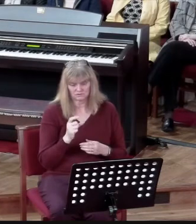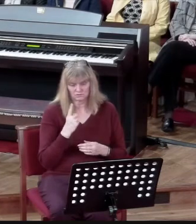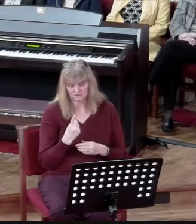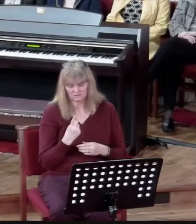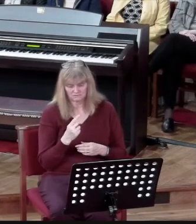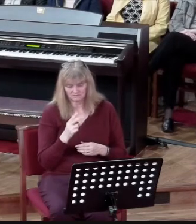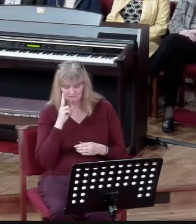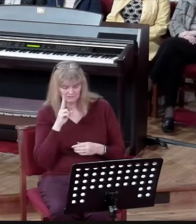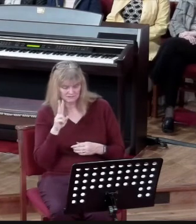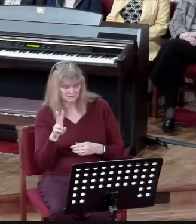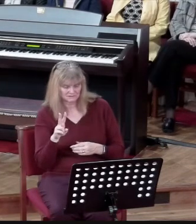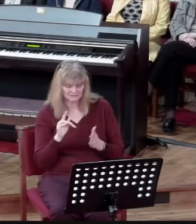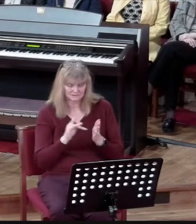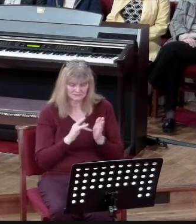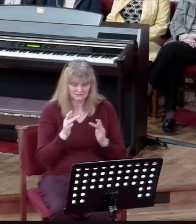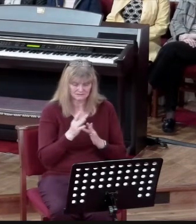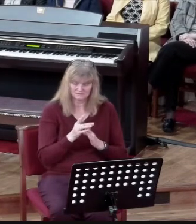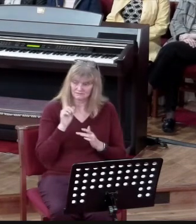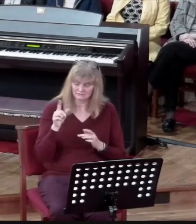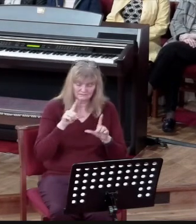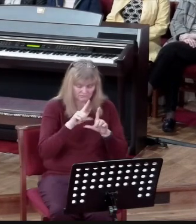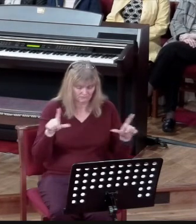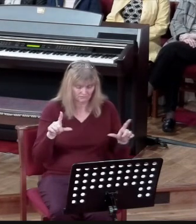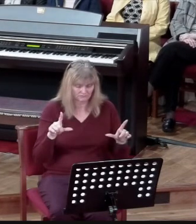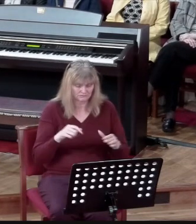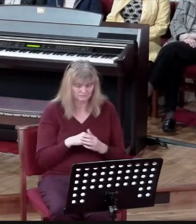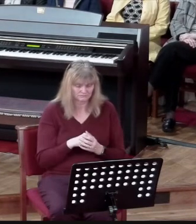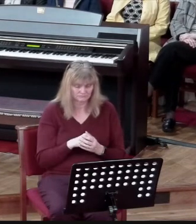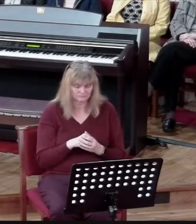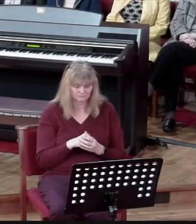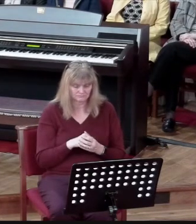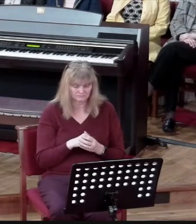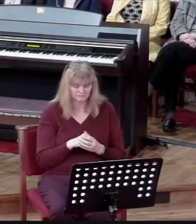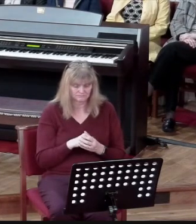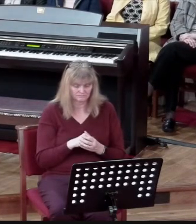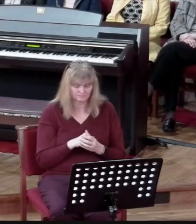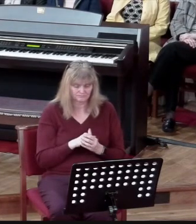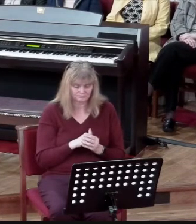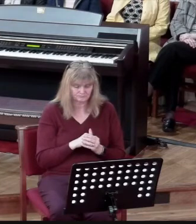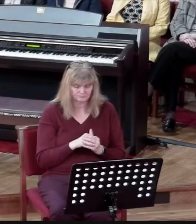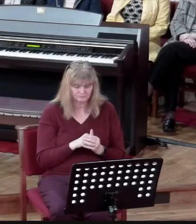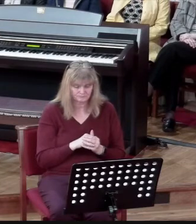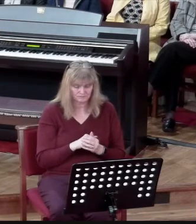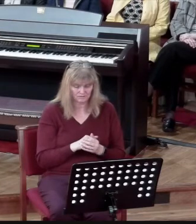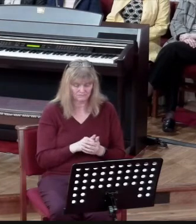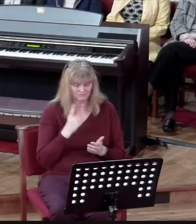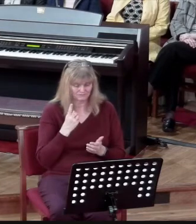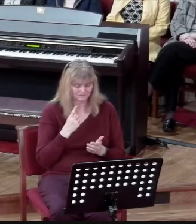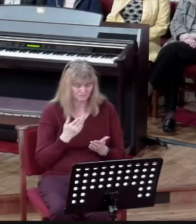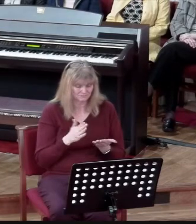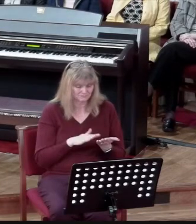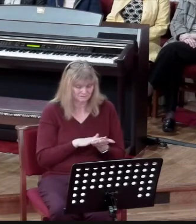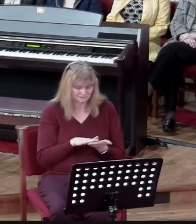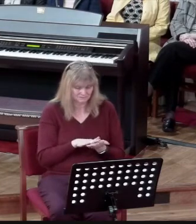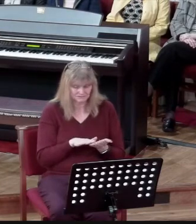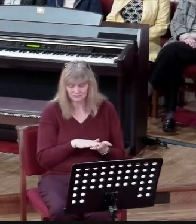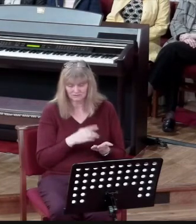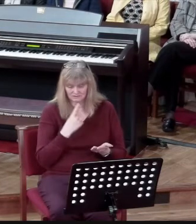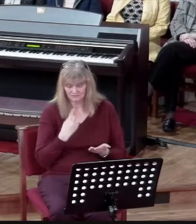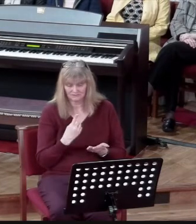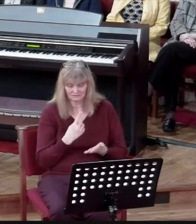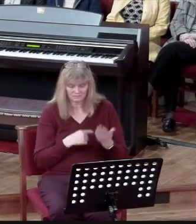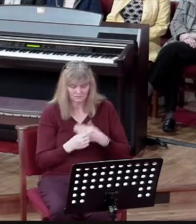sees Jesus and he says, "It is the Lord." Surprising to me, there's only one exclamation mark there. You feel as though there should be half a